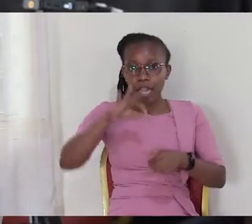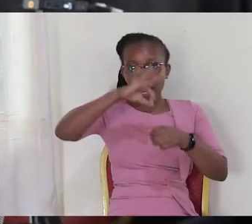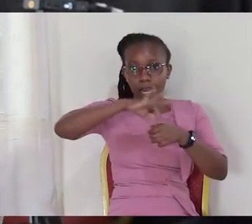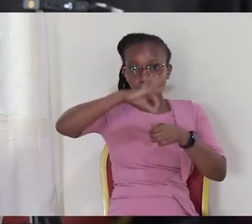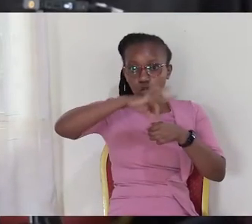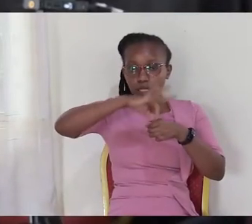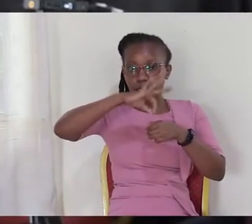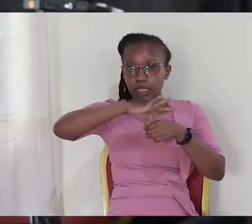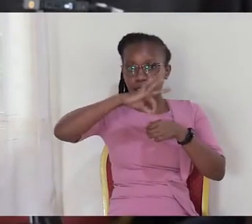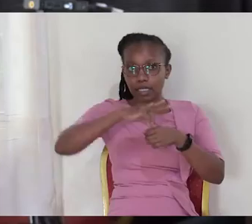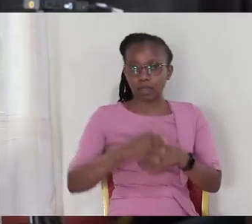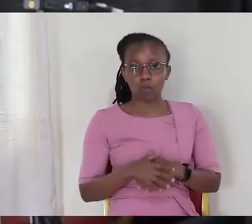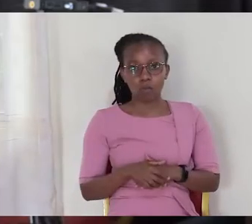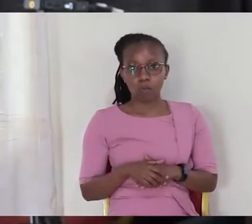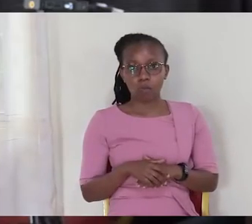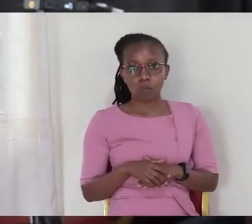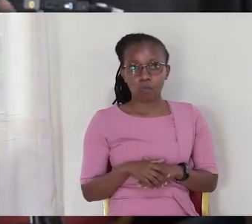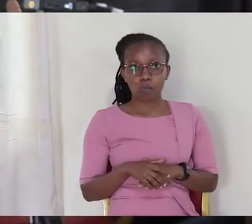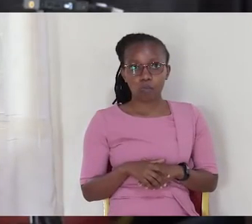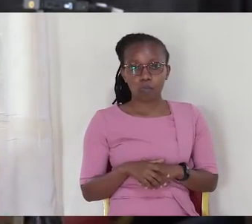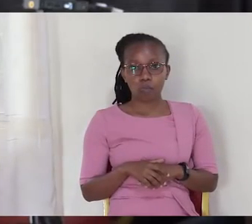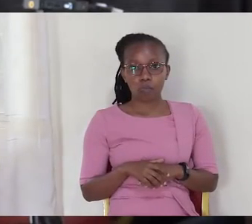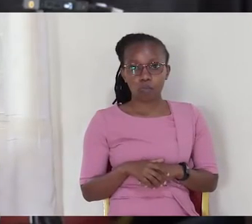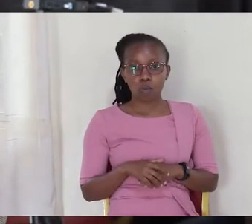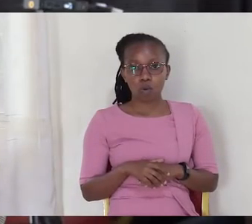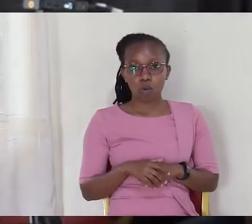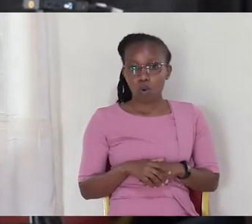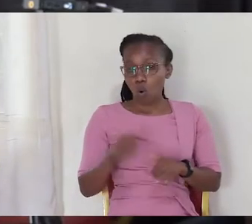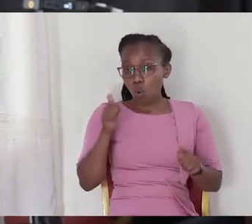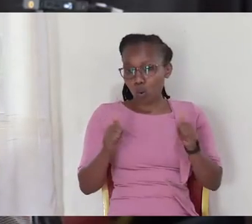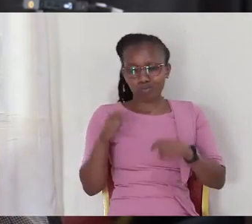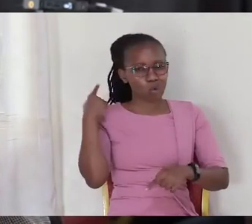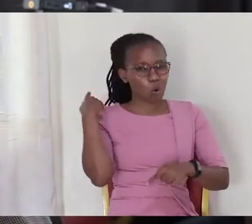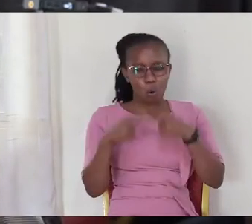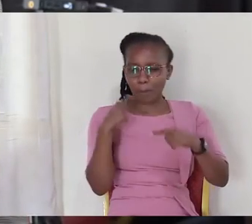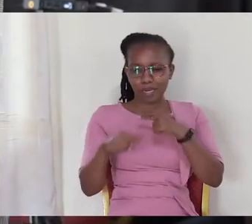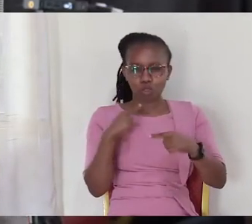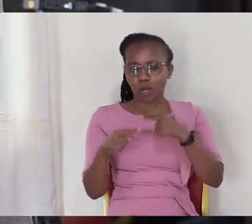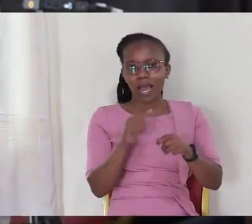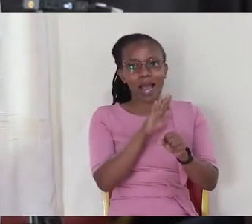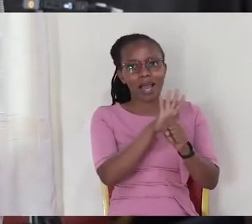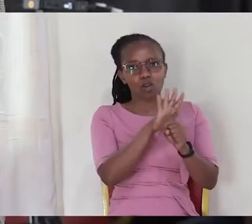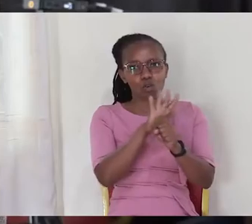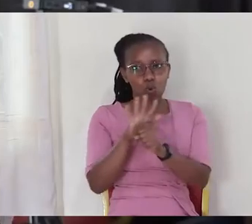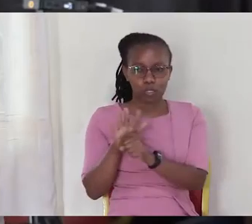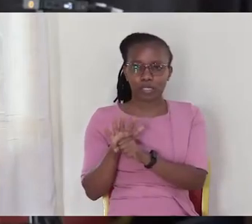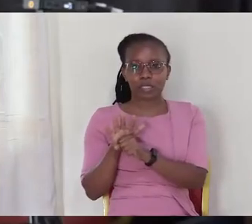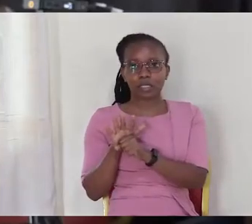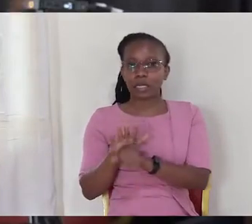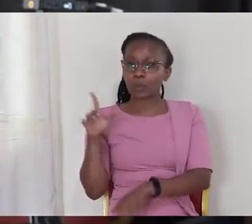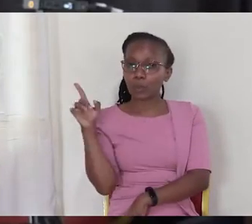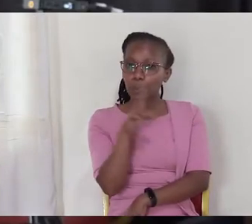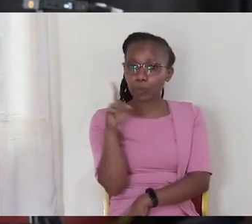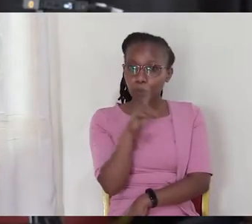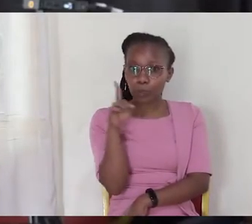elections which are extremely contested and also unnecessarily competitive. And